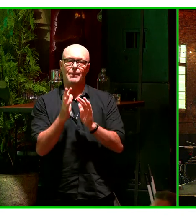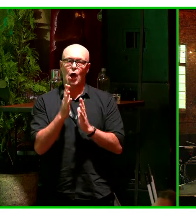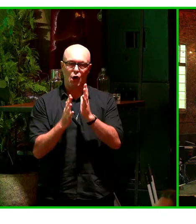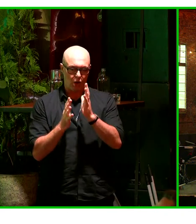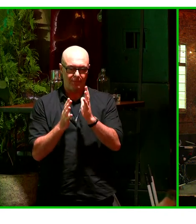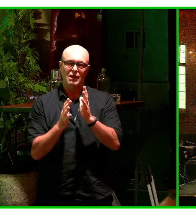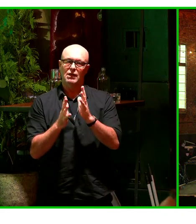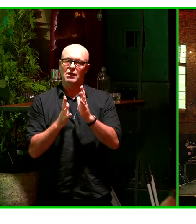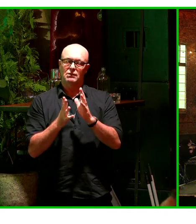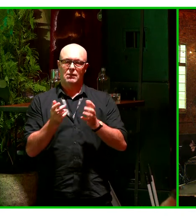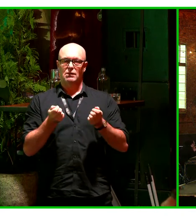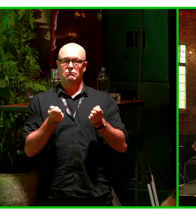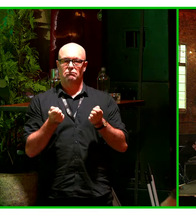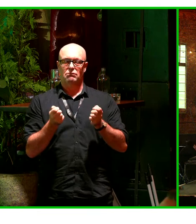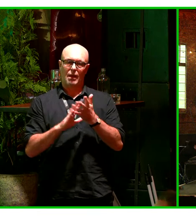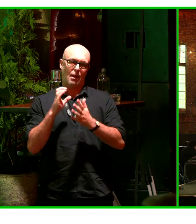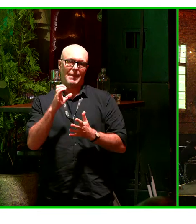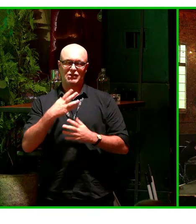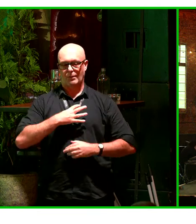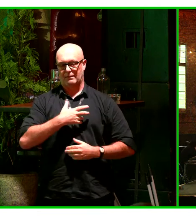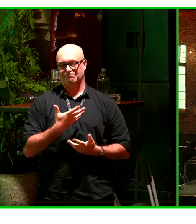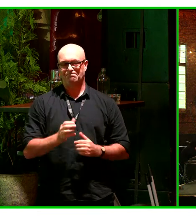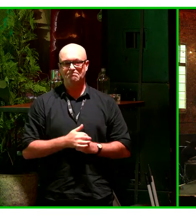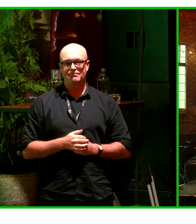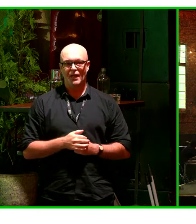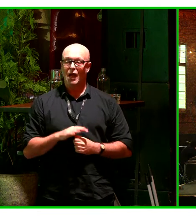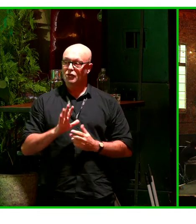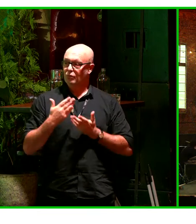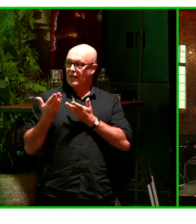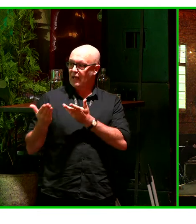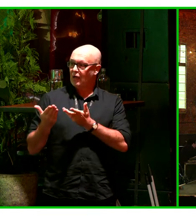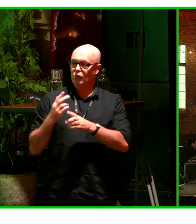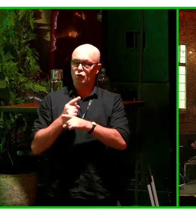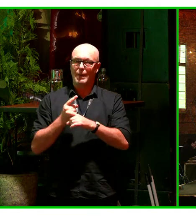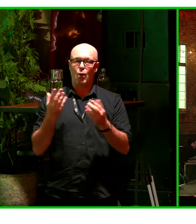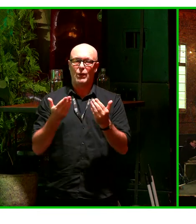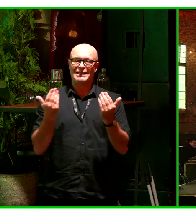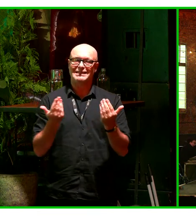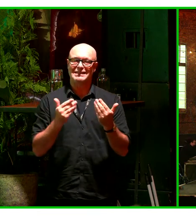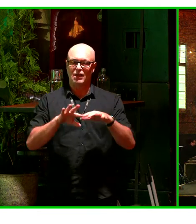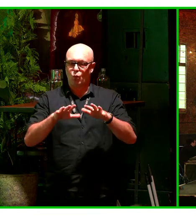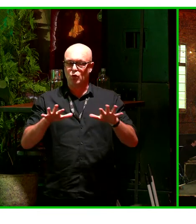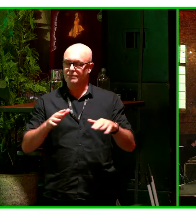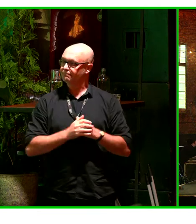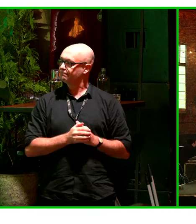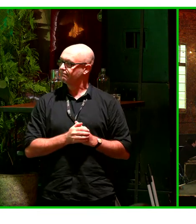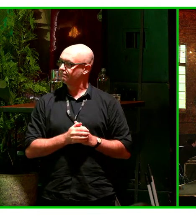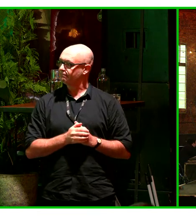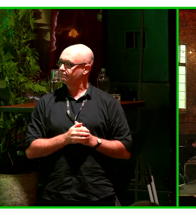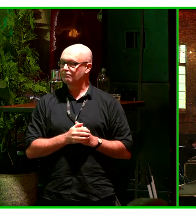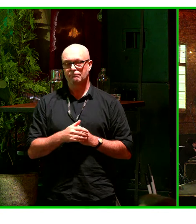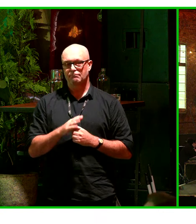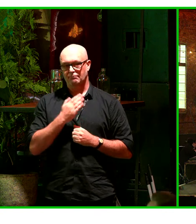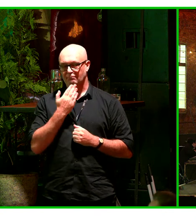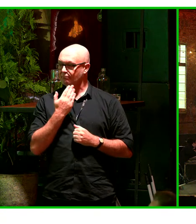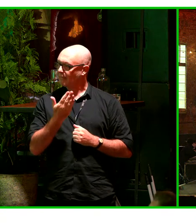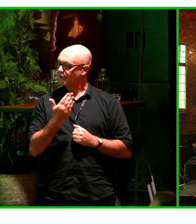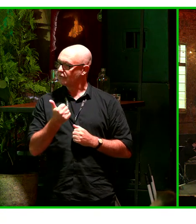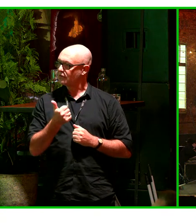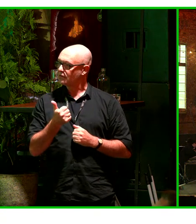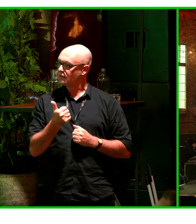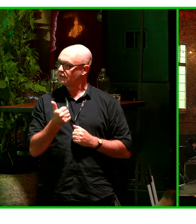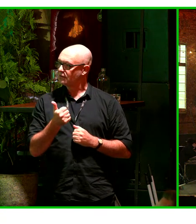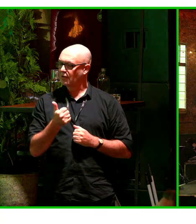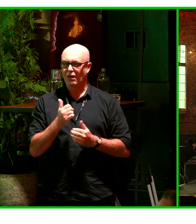to you, Steve, first to tell us a bit about, I think, offshore winds and tidal power. Thanks. Thanks, Helen. First of all, what a great